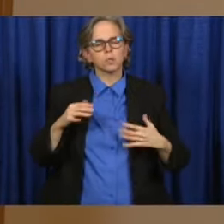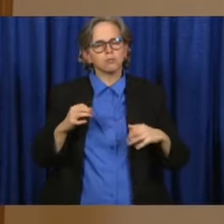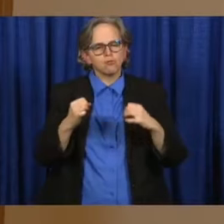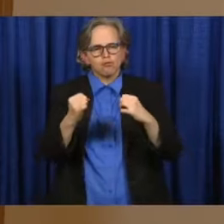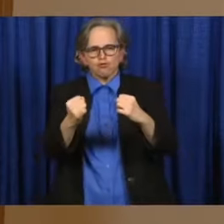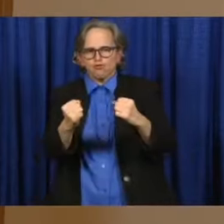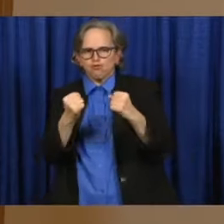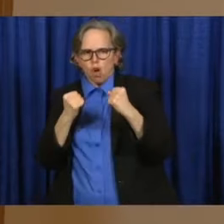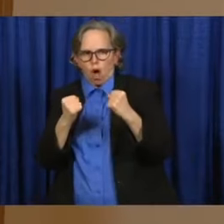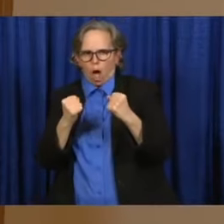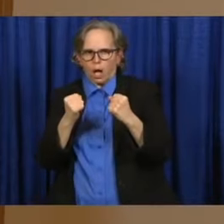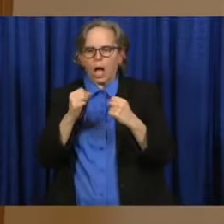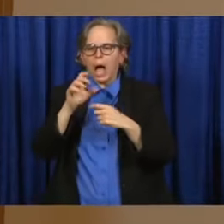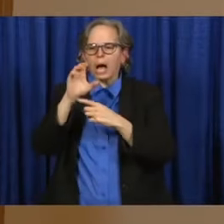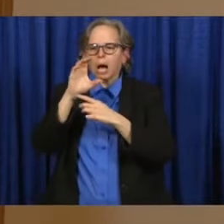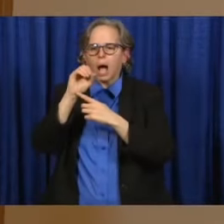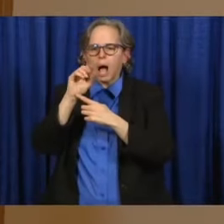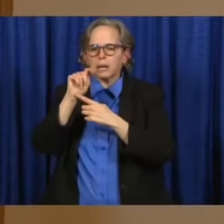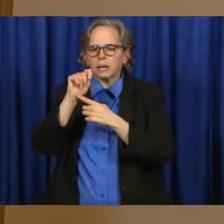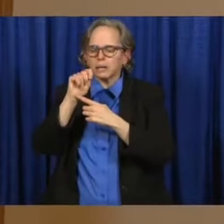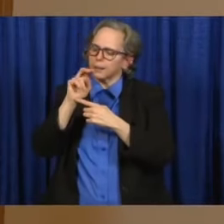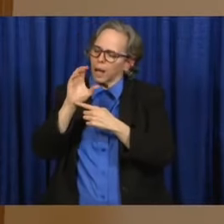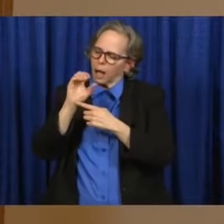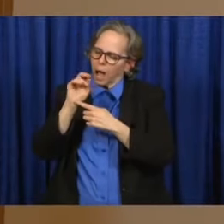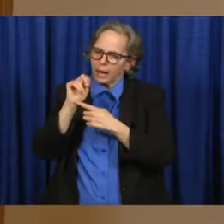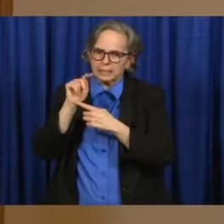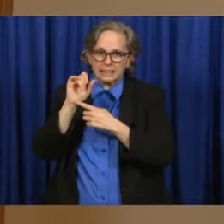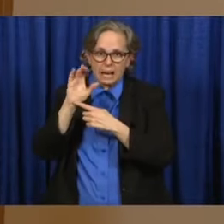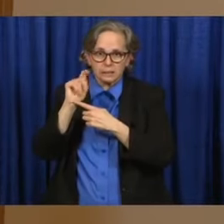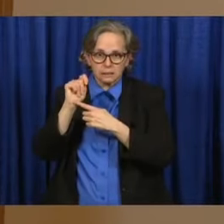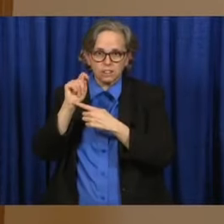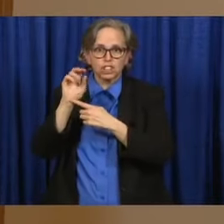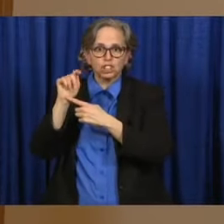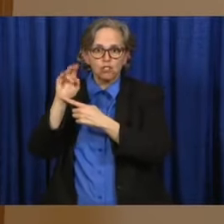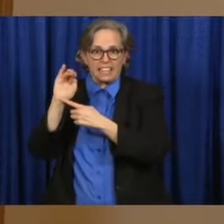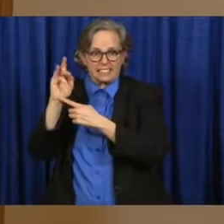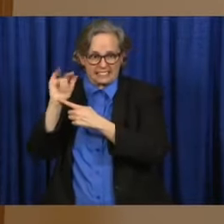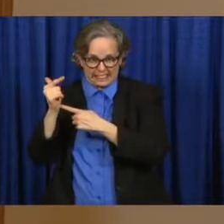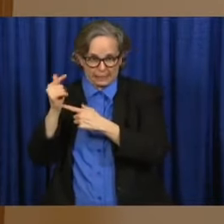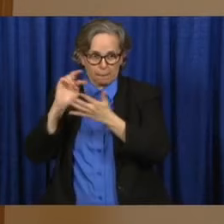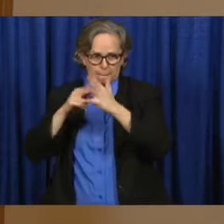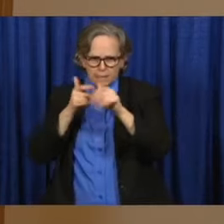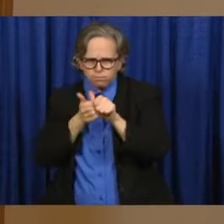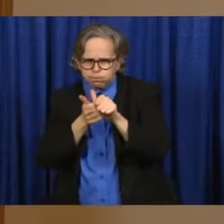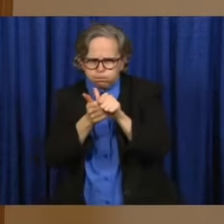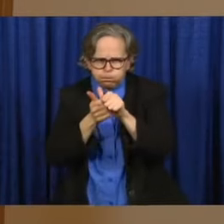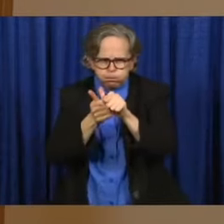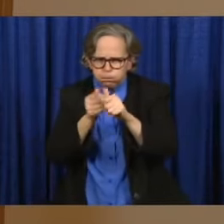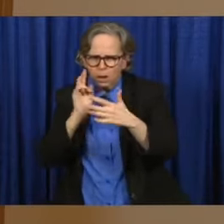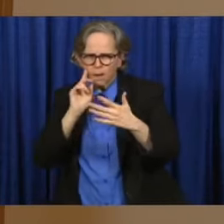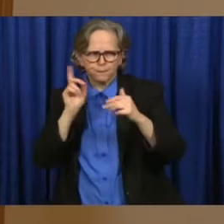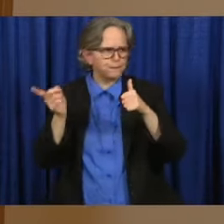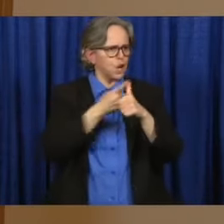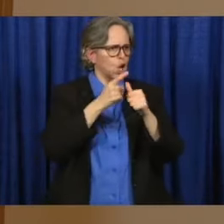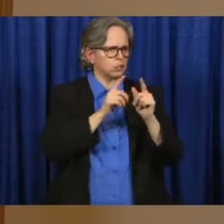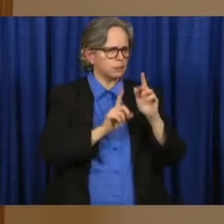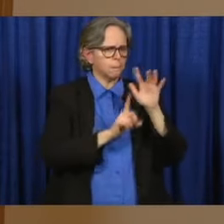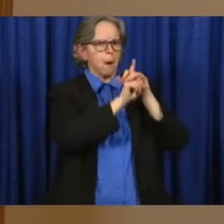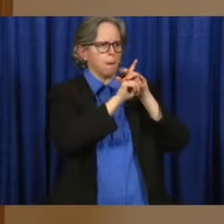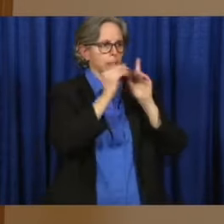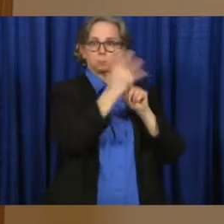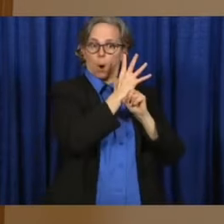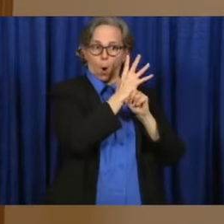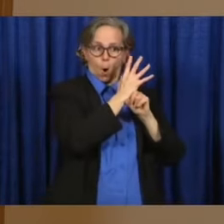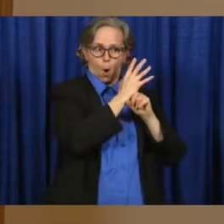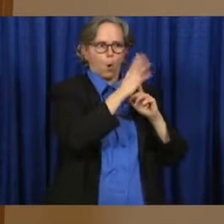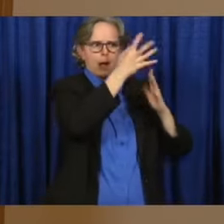tracing and the ability to identify someone right away when they're ill or when they've been exposed, and then isolate them. So it will kind of